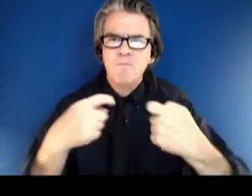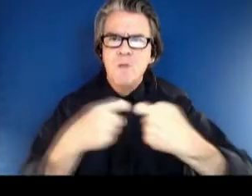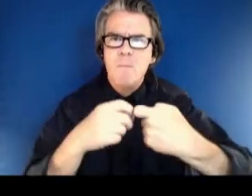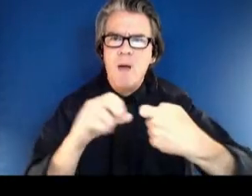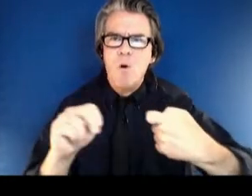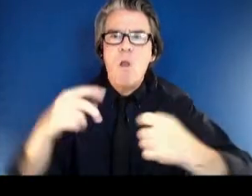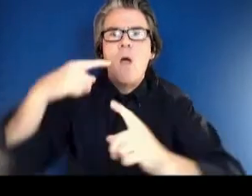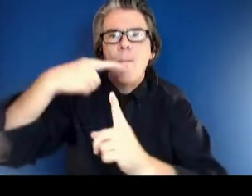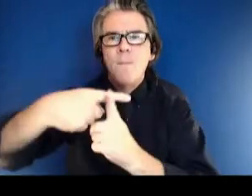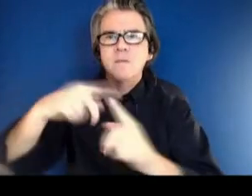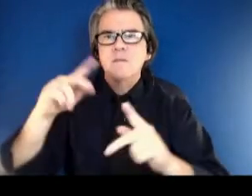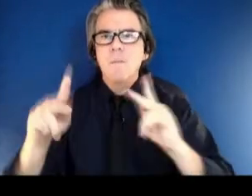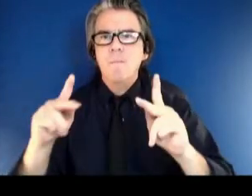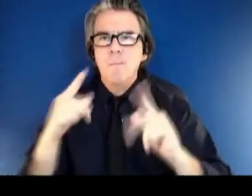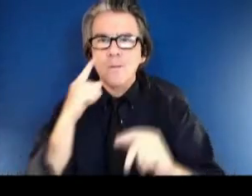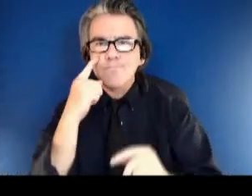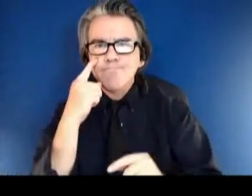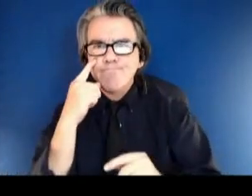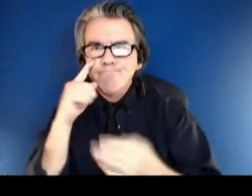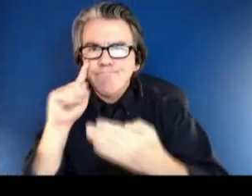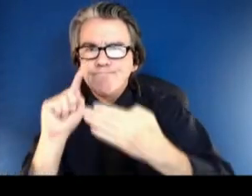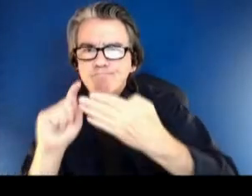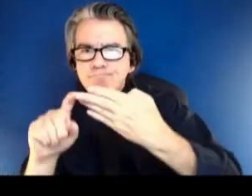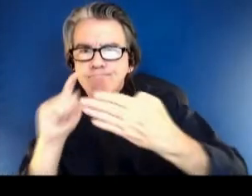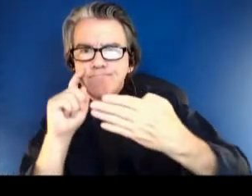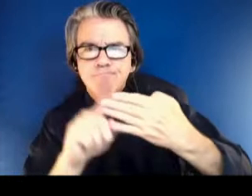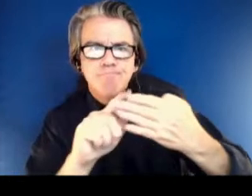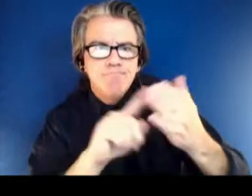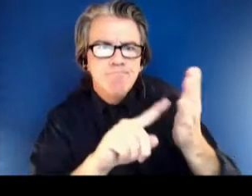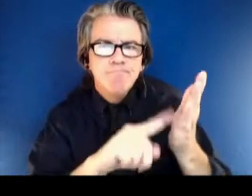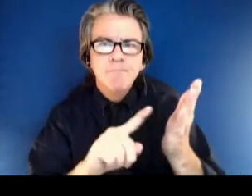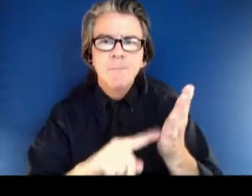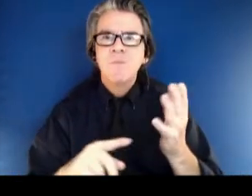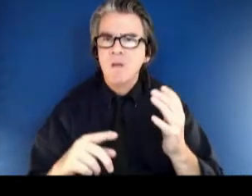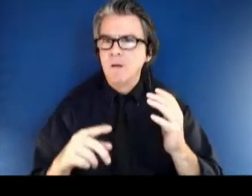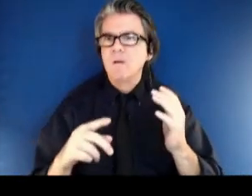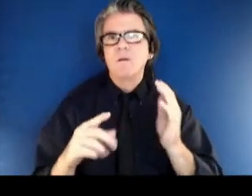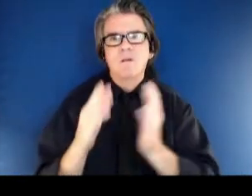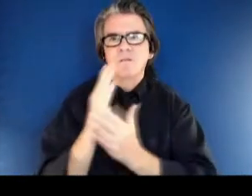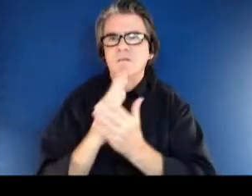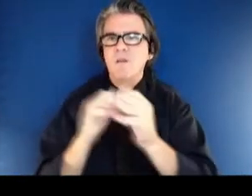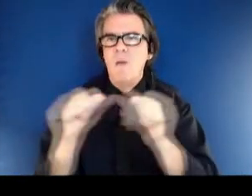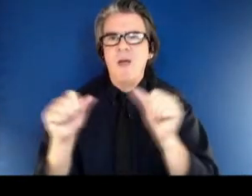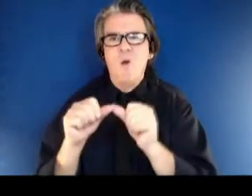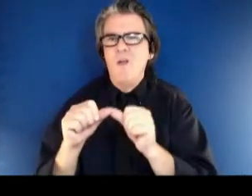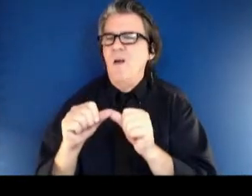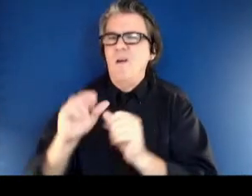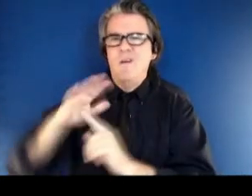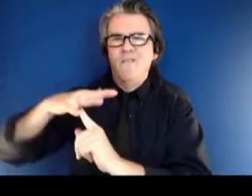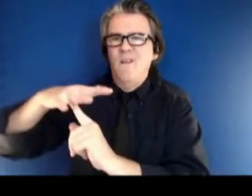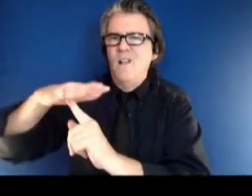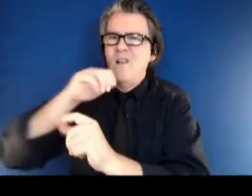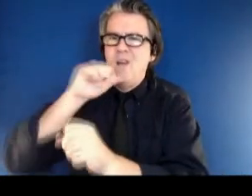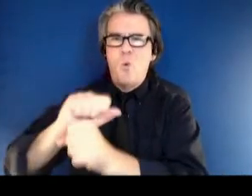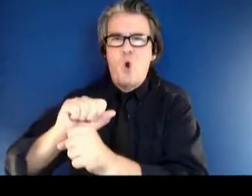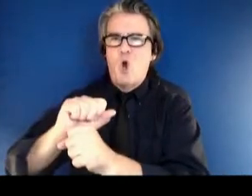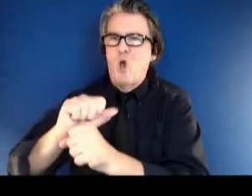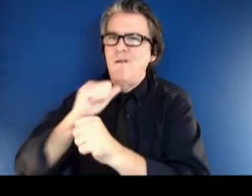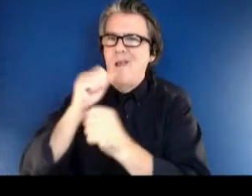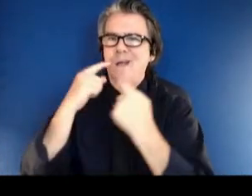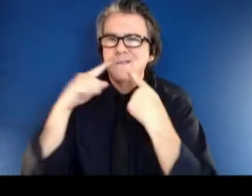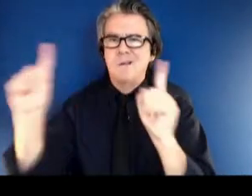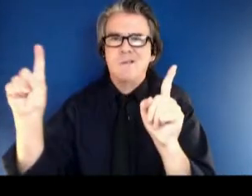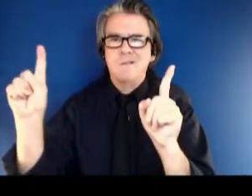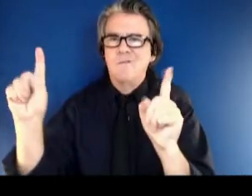also performing patrols on the ground, and in some cases on foot in hard to access areas. If